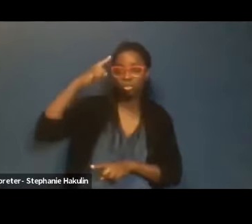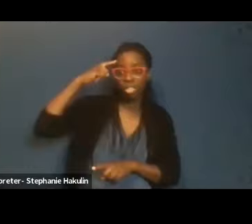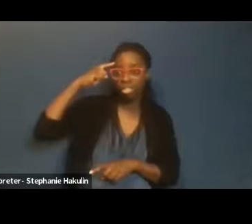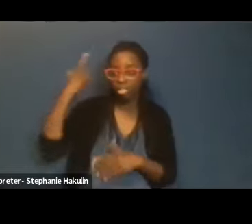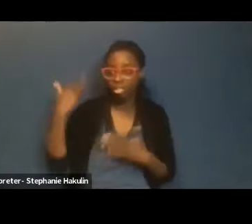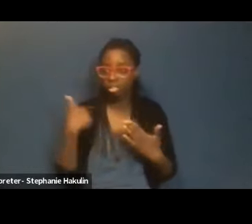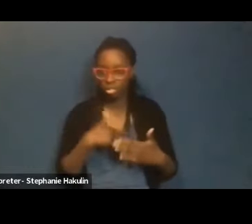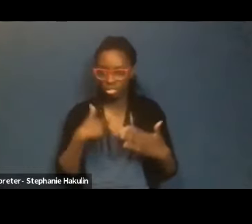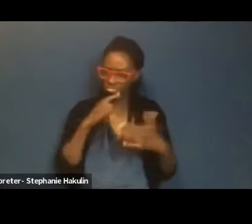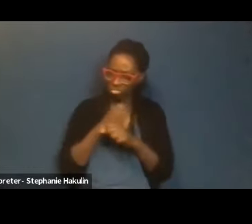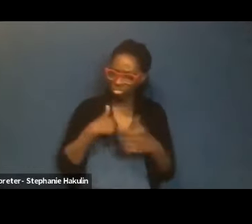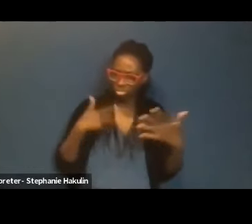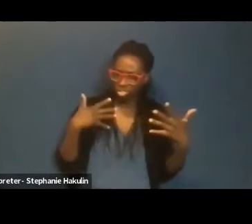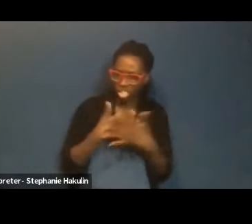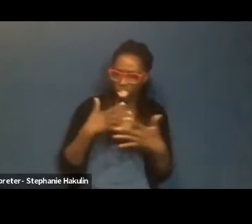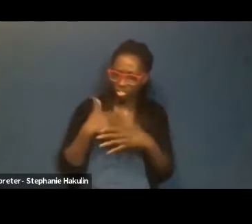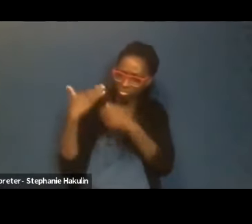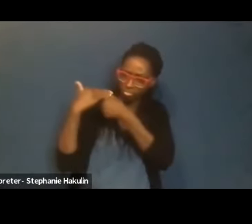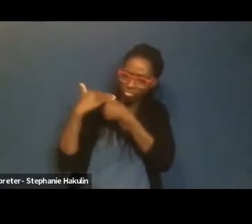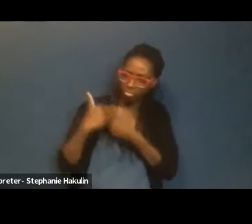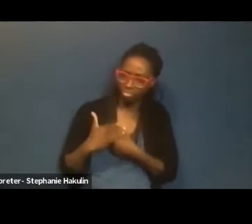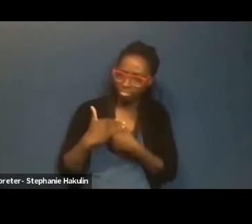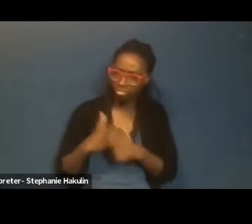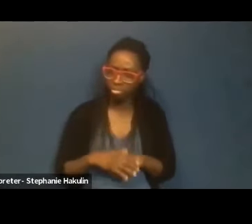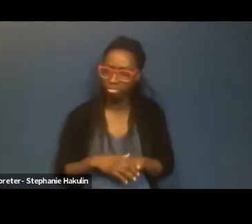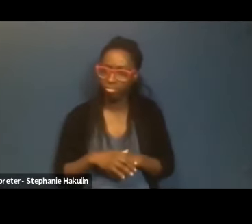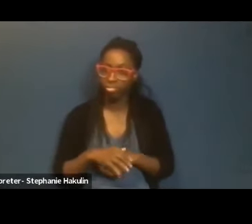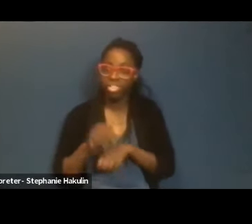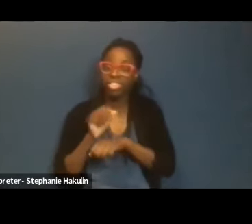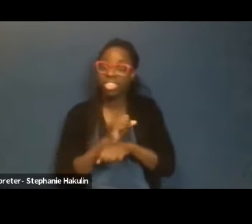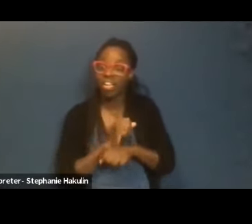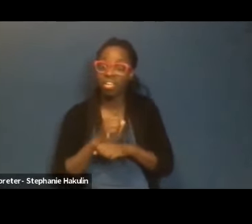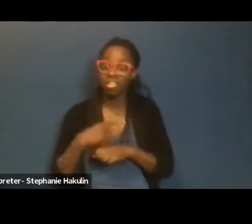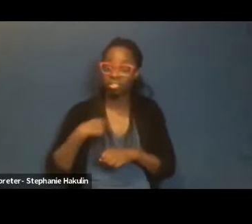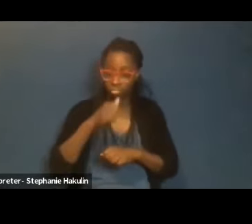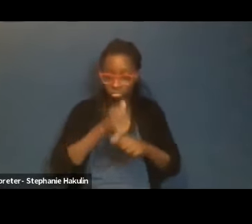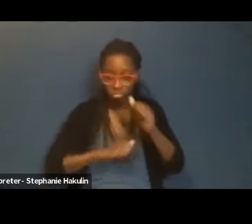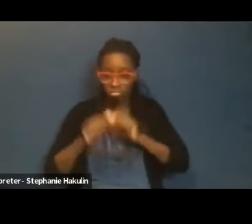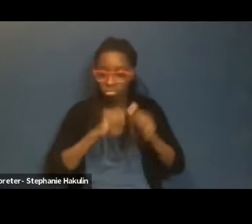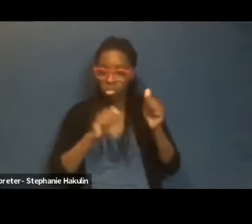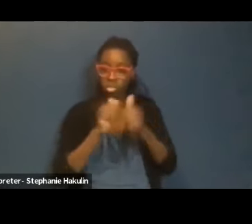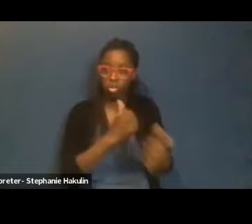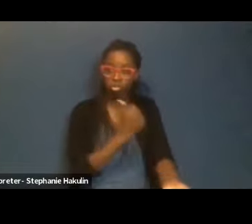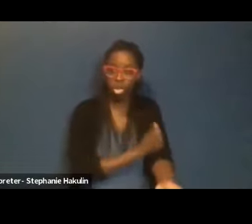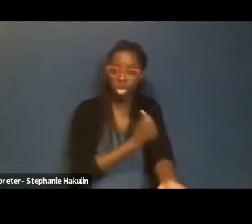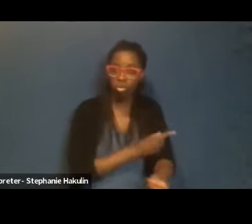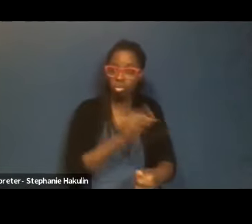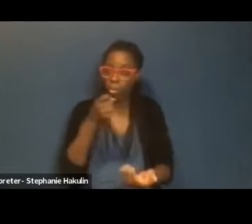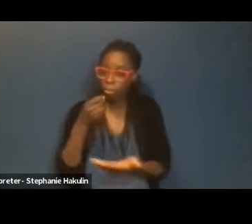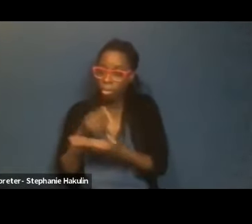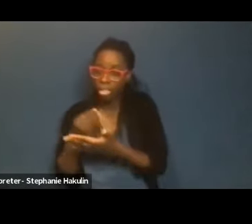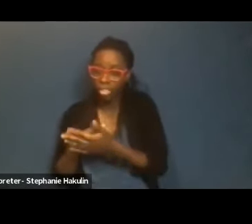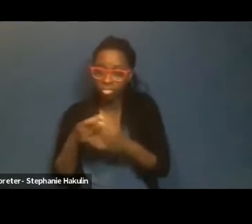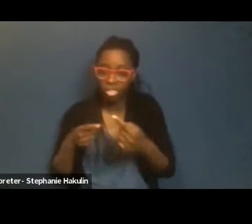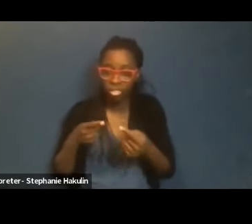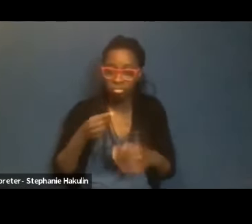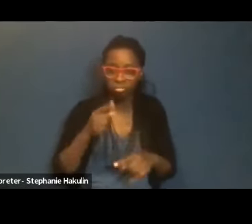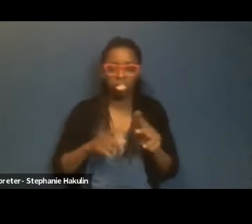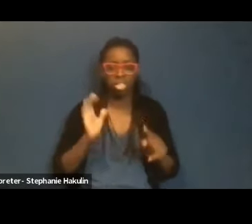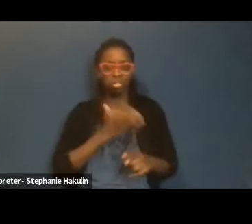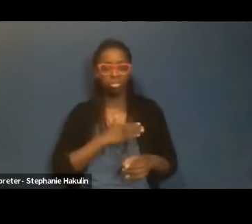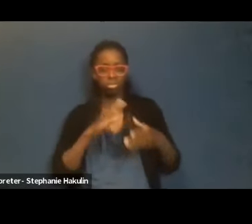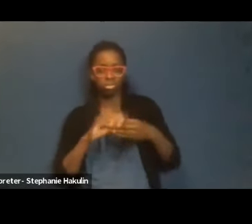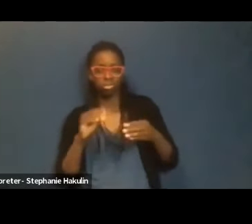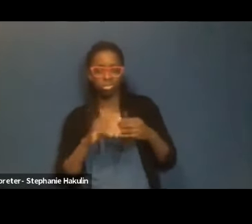peers. We are slaves to silence, coping with drugs, women and money, but never our stories. But can you blame us? A king got the throne for